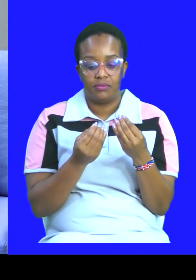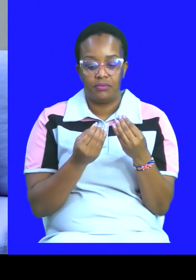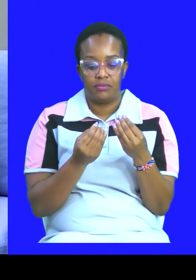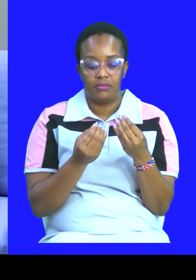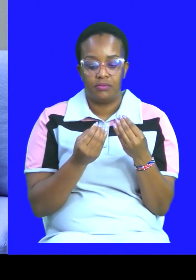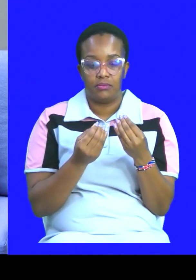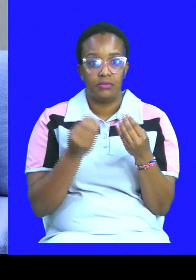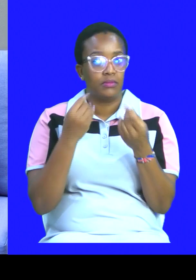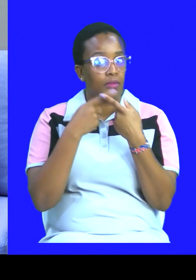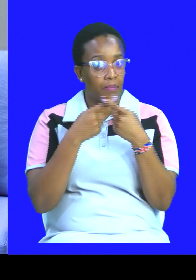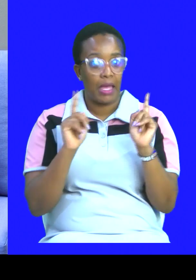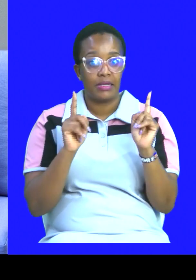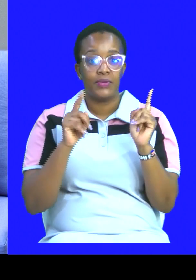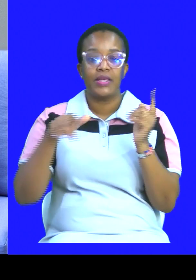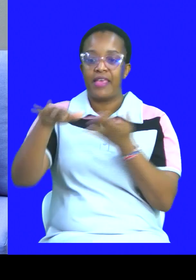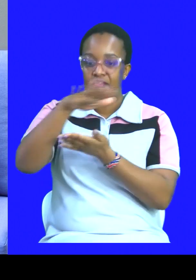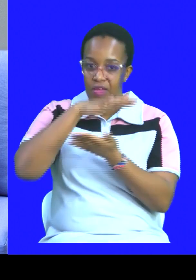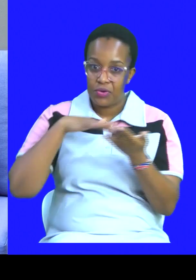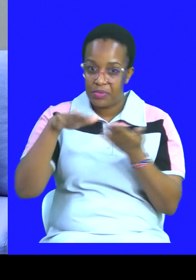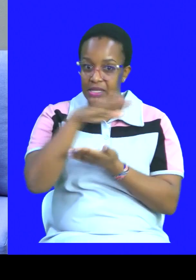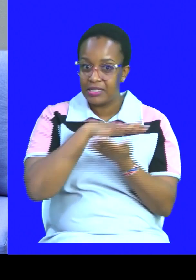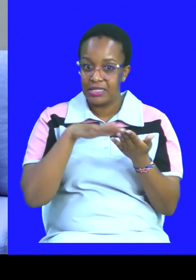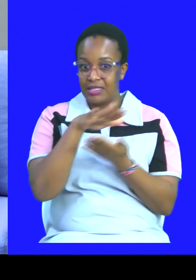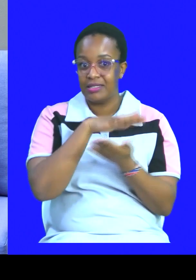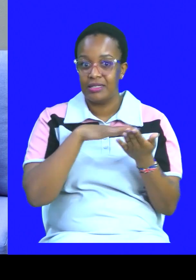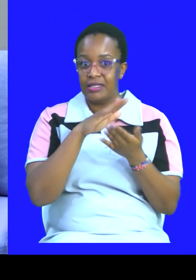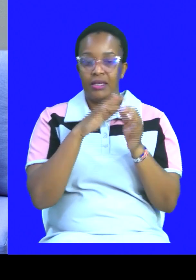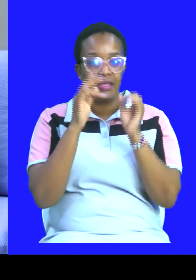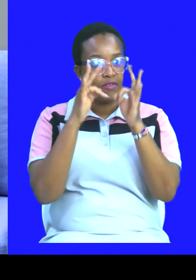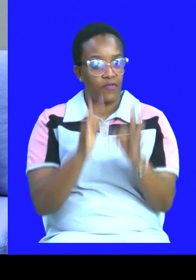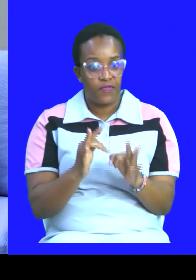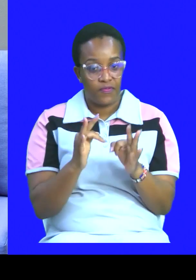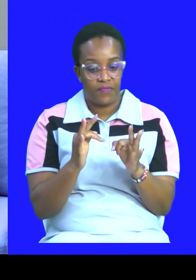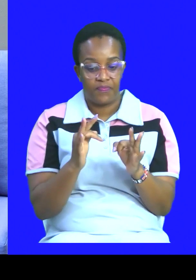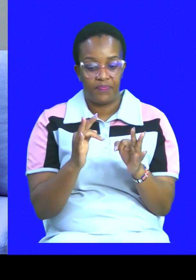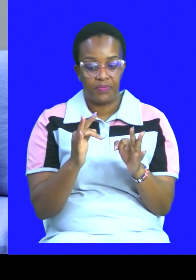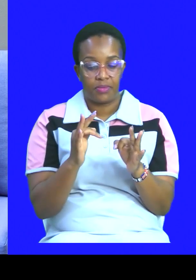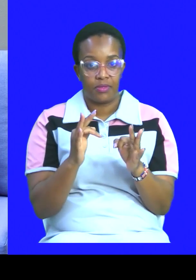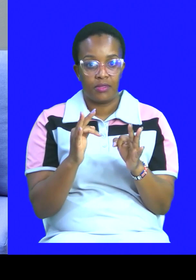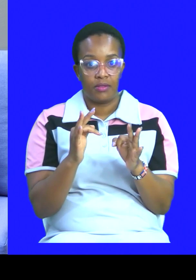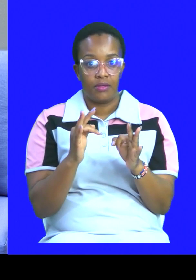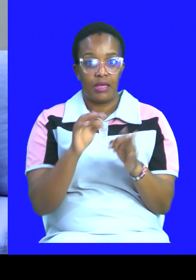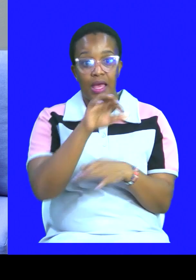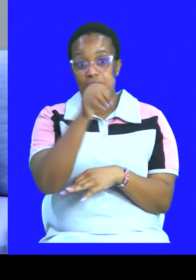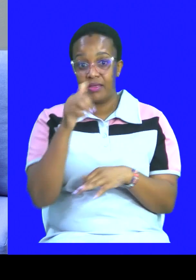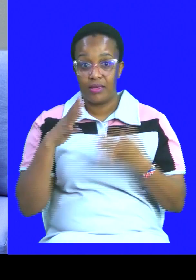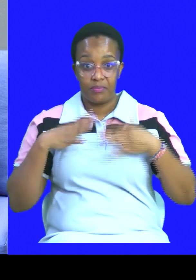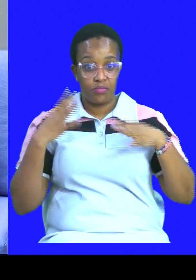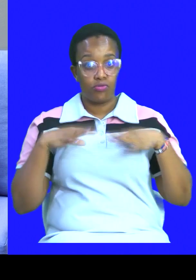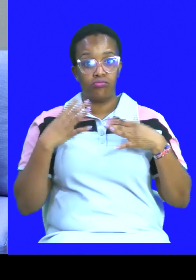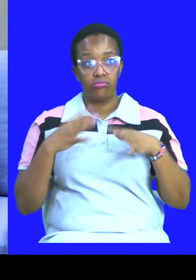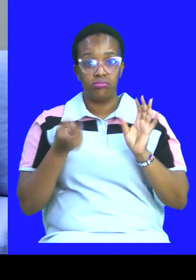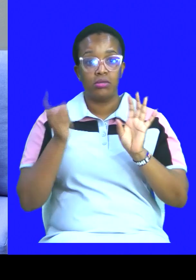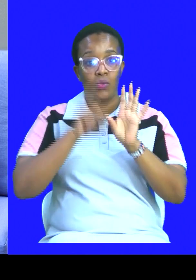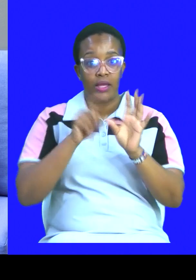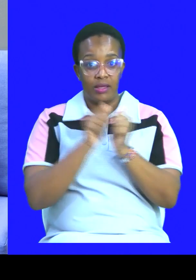let's say with the surrounding, with the environment, if if if uh, if those other people fit in,